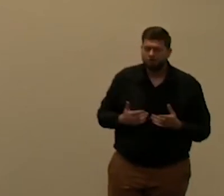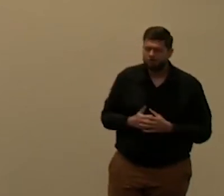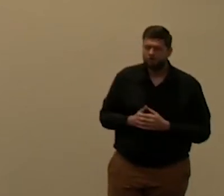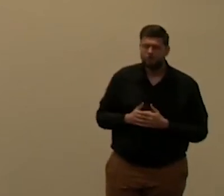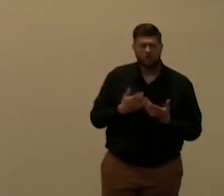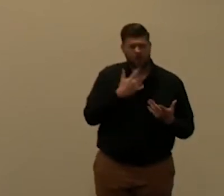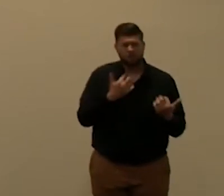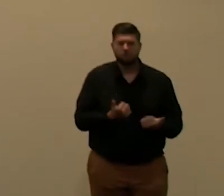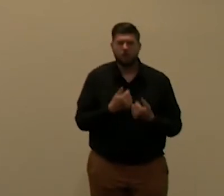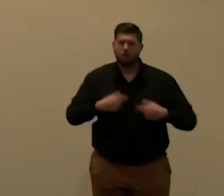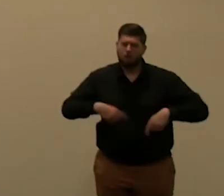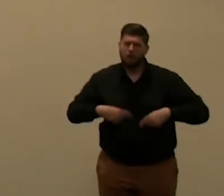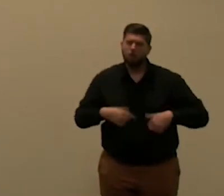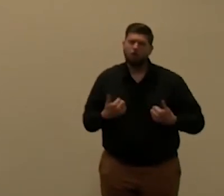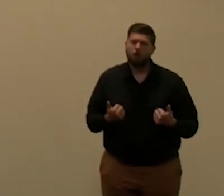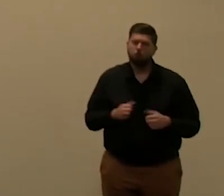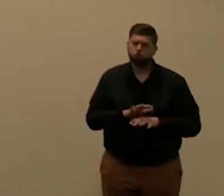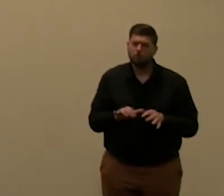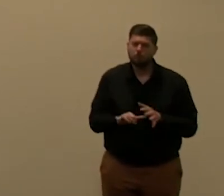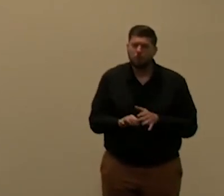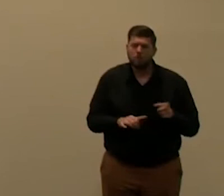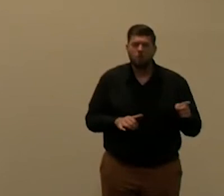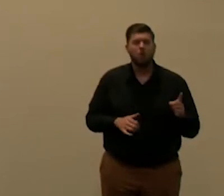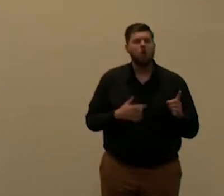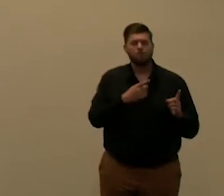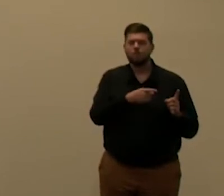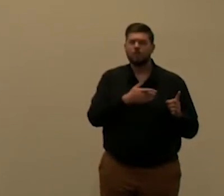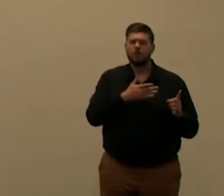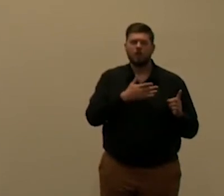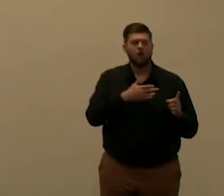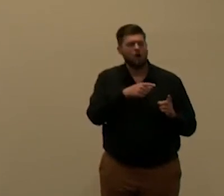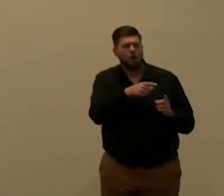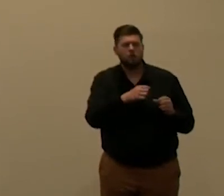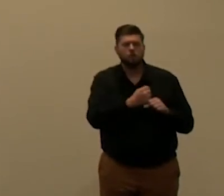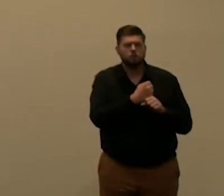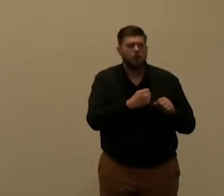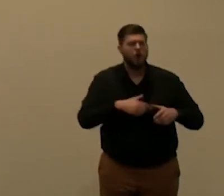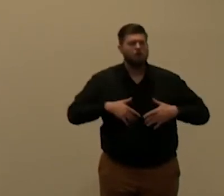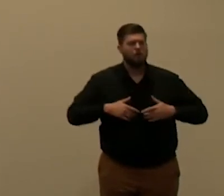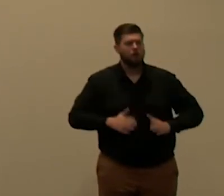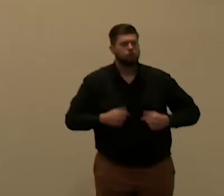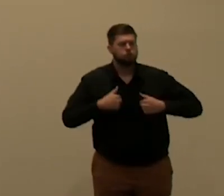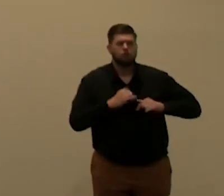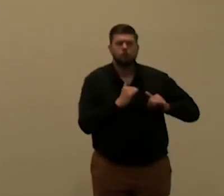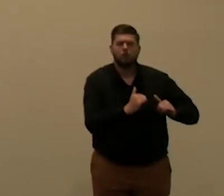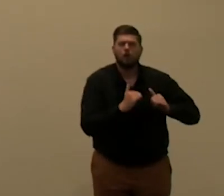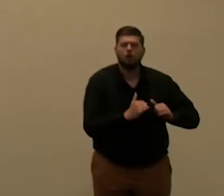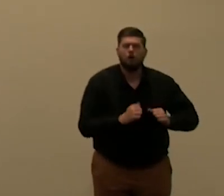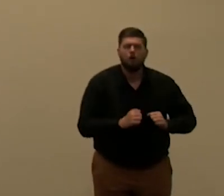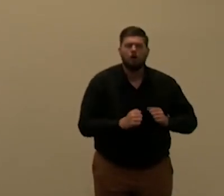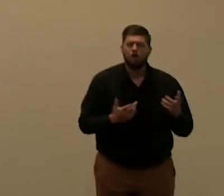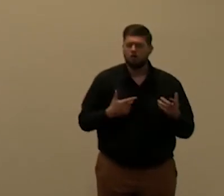that, or that it might even be like a required thing to do, or like that we want you to do that.